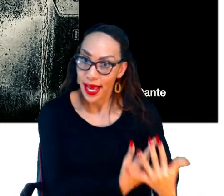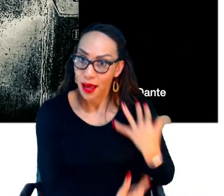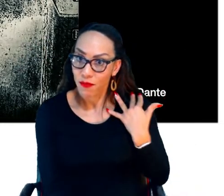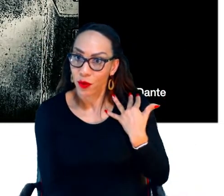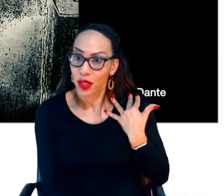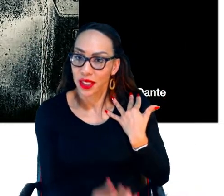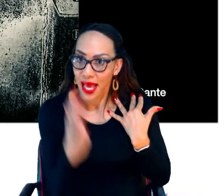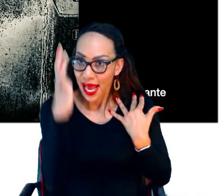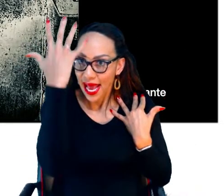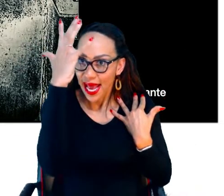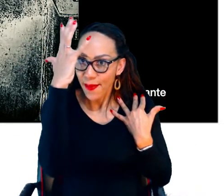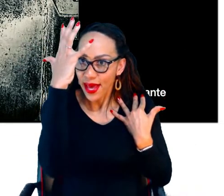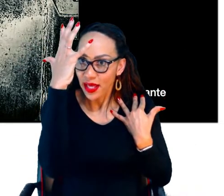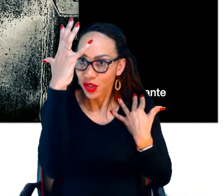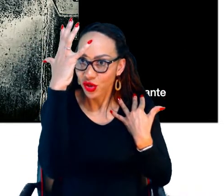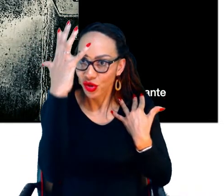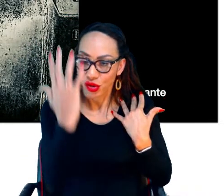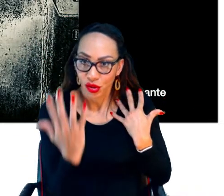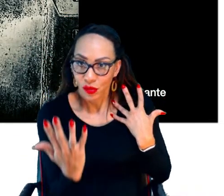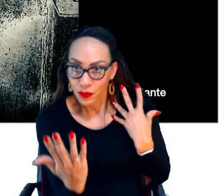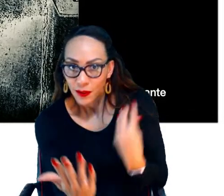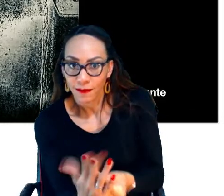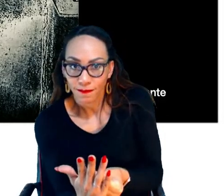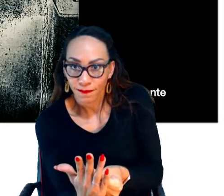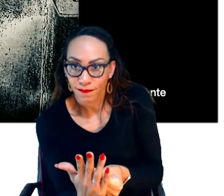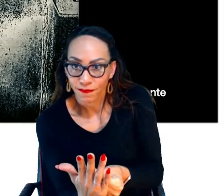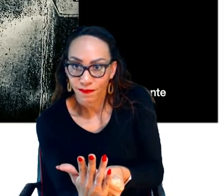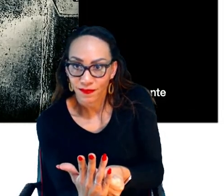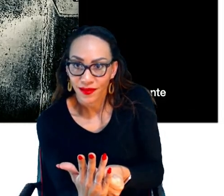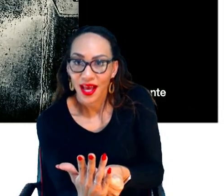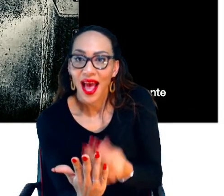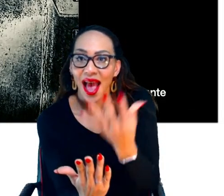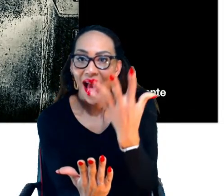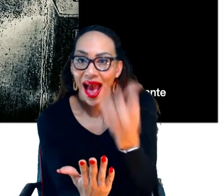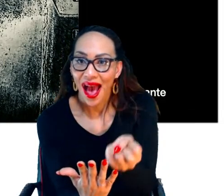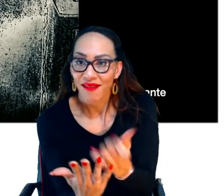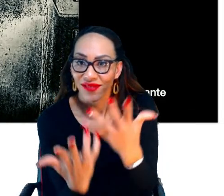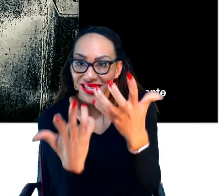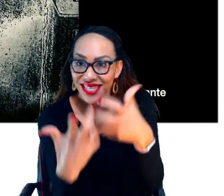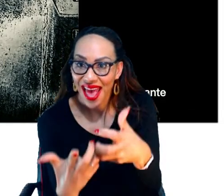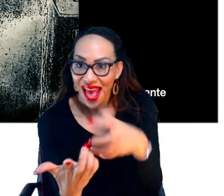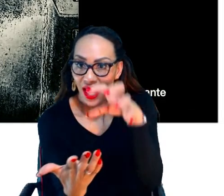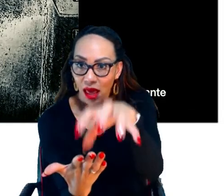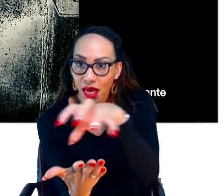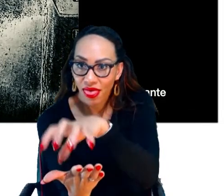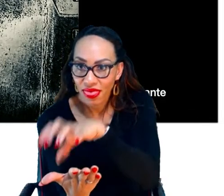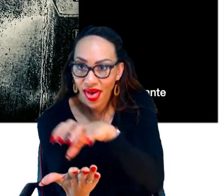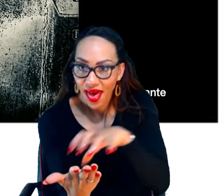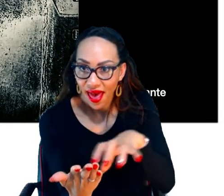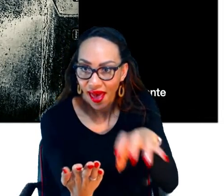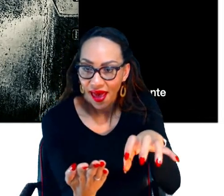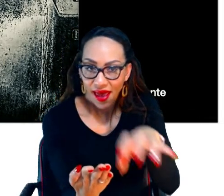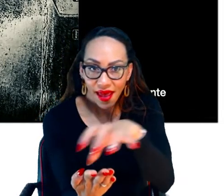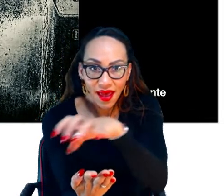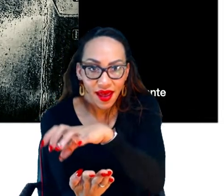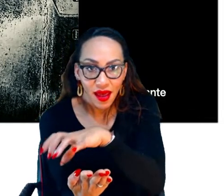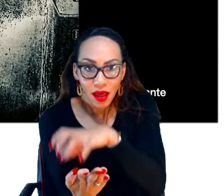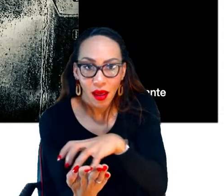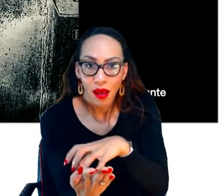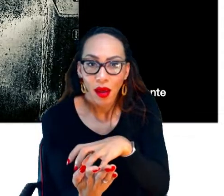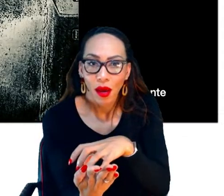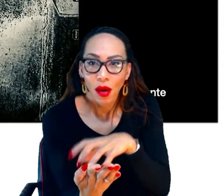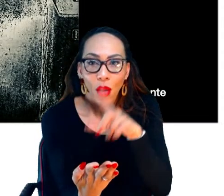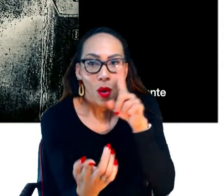And there's bits of tech assemblage there, and also there's it's the interior of a church